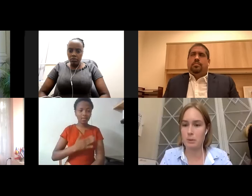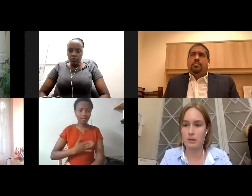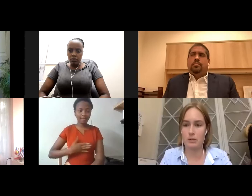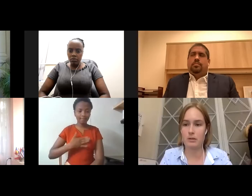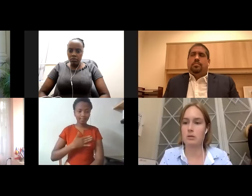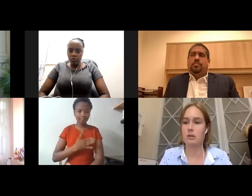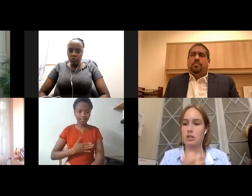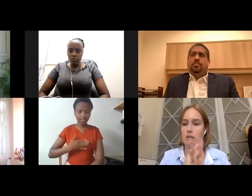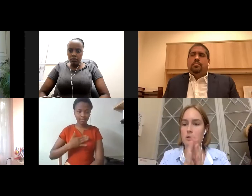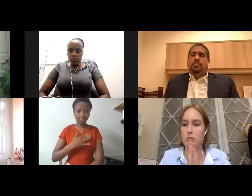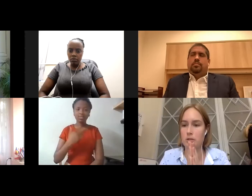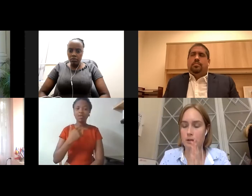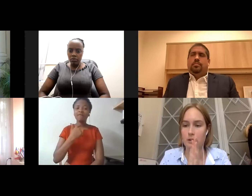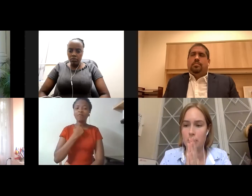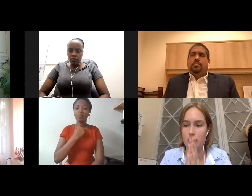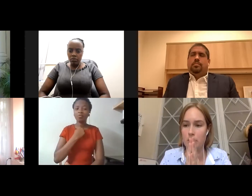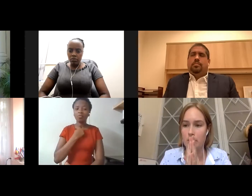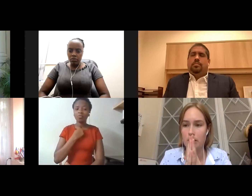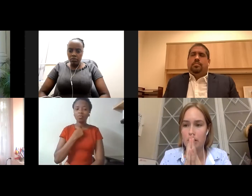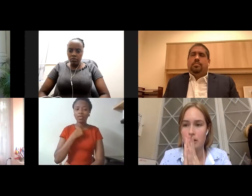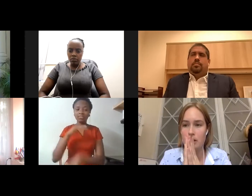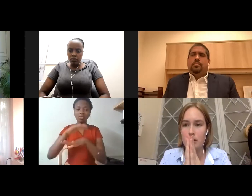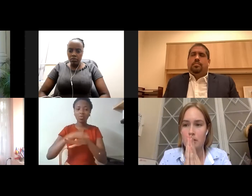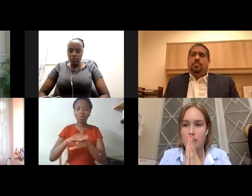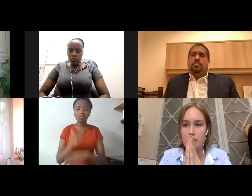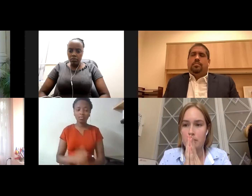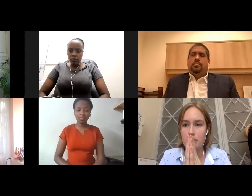just speak on the English channel to see if we can hear you clearly.